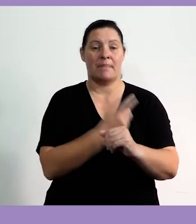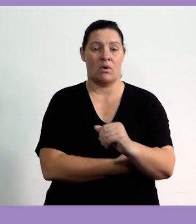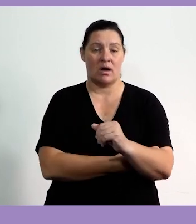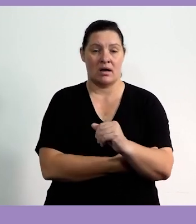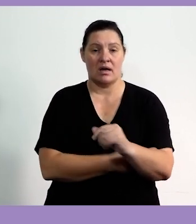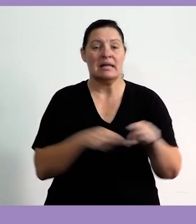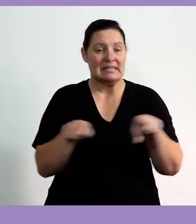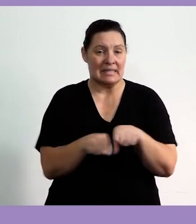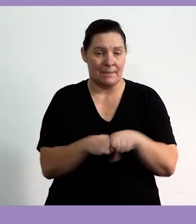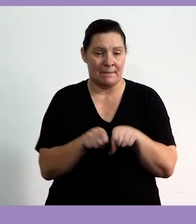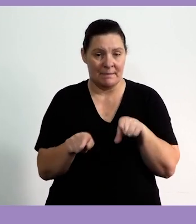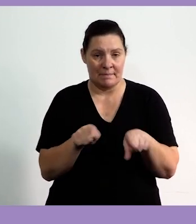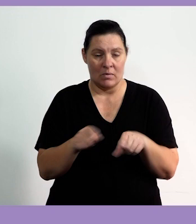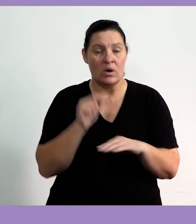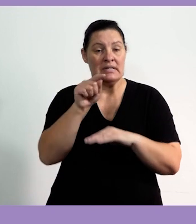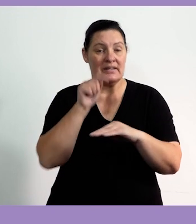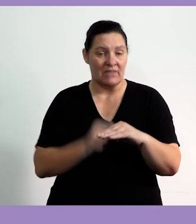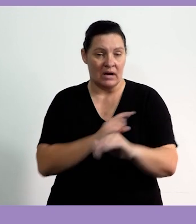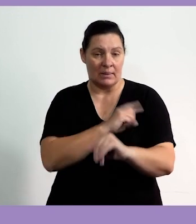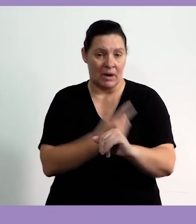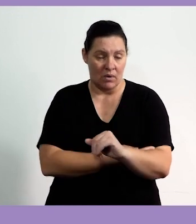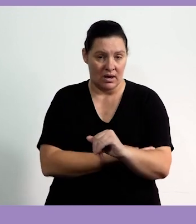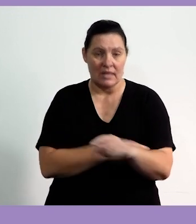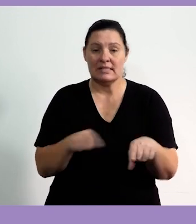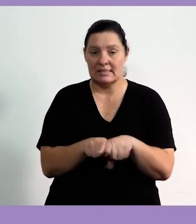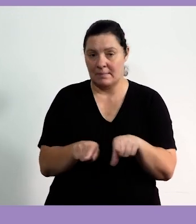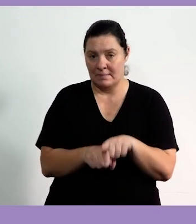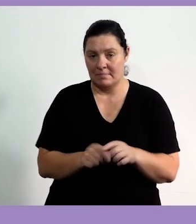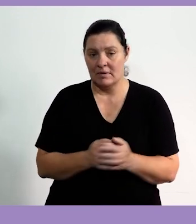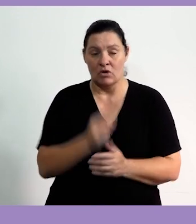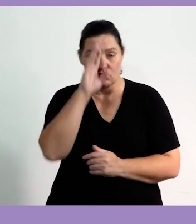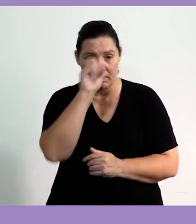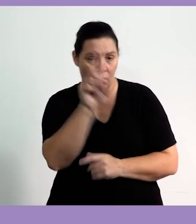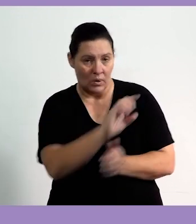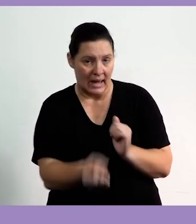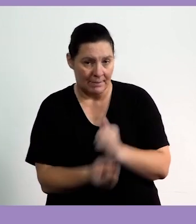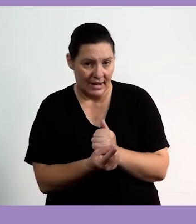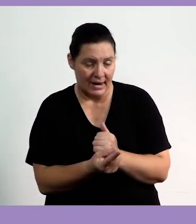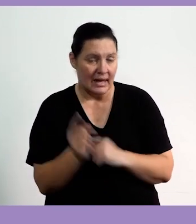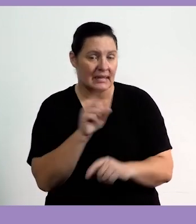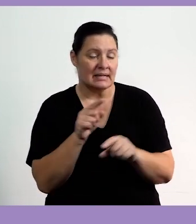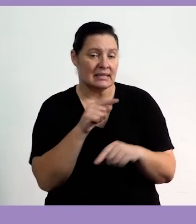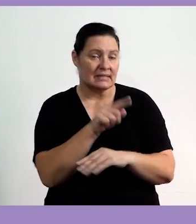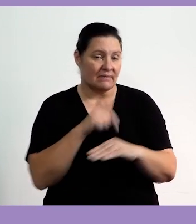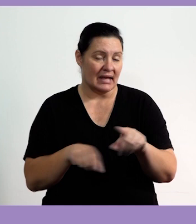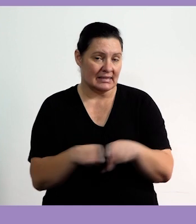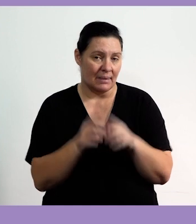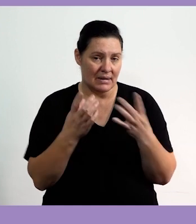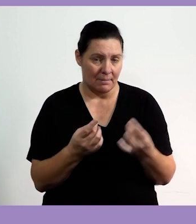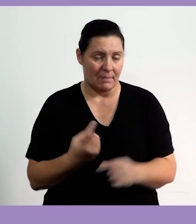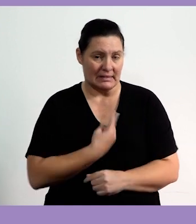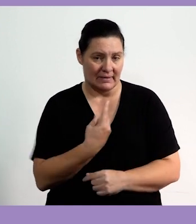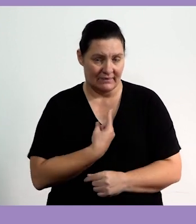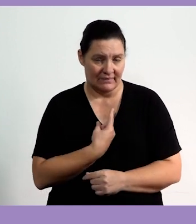have a power that is the same, and we are dividing it by a power that is the same. So do you remember what happens when we are dividing the